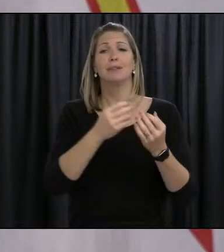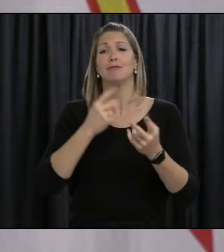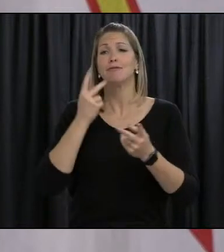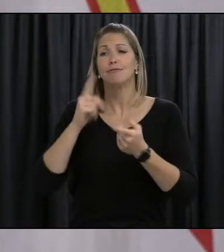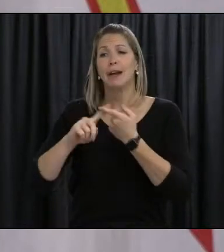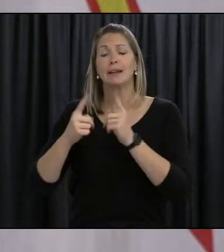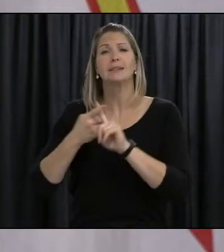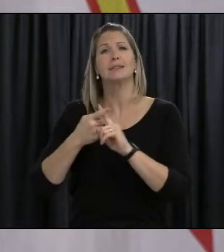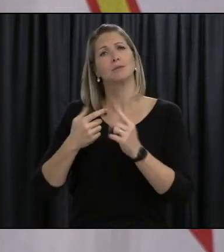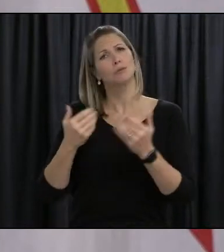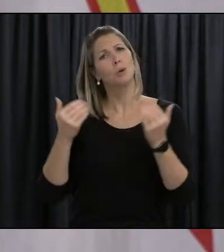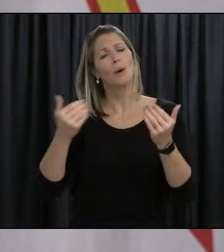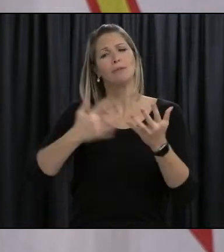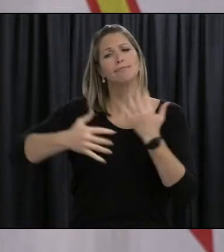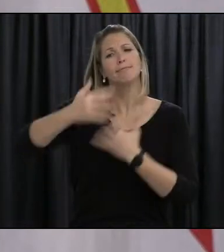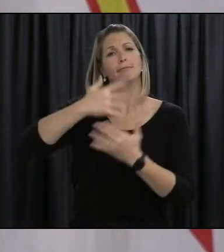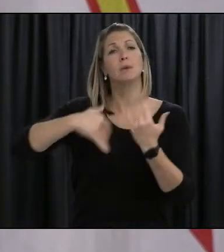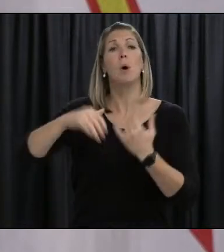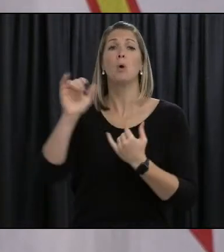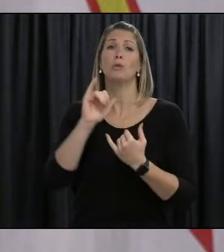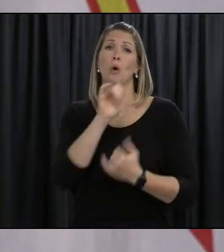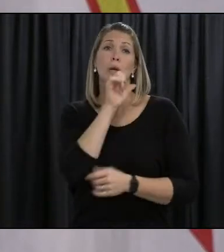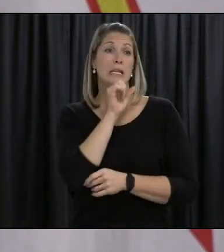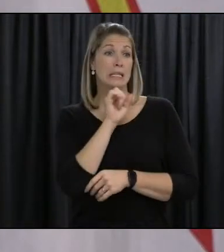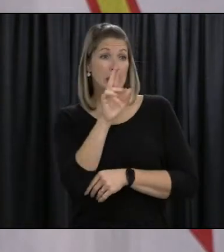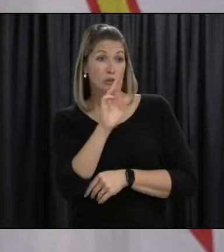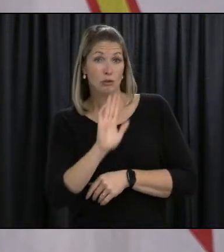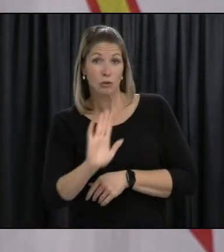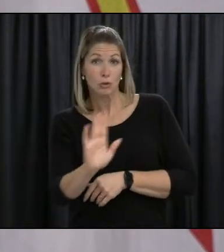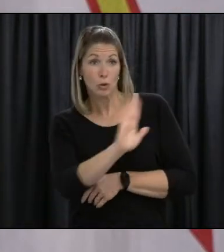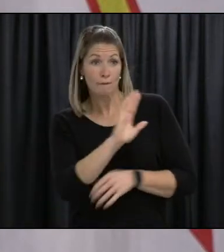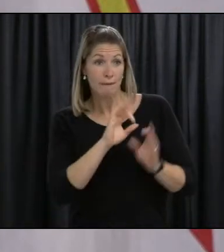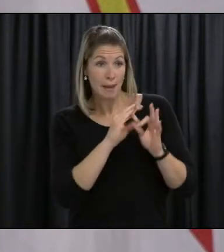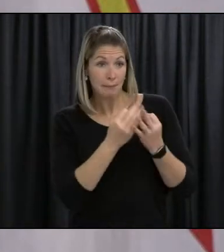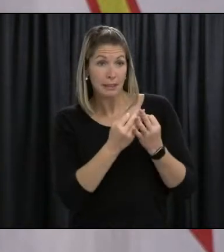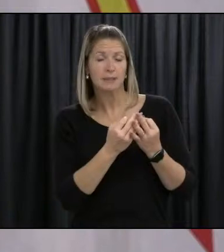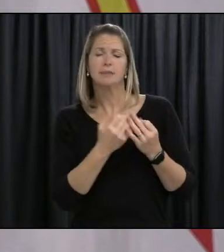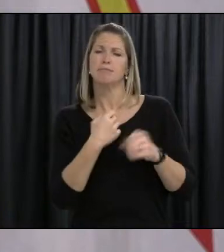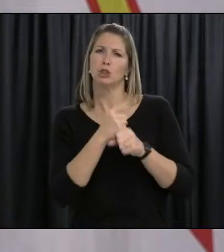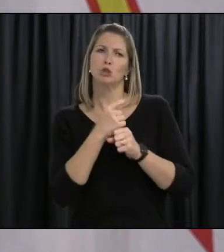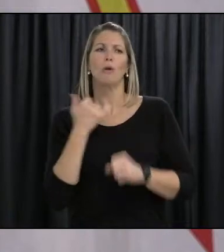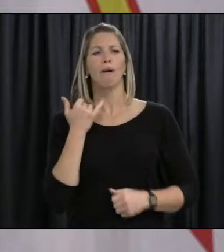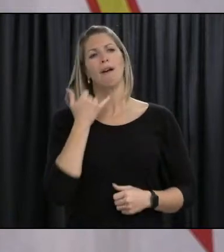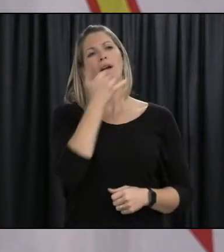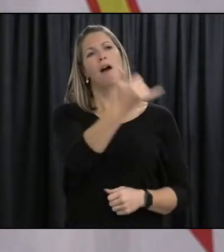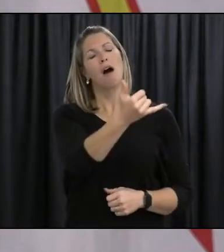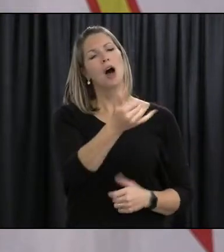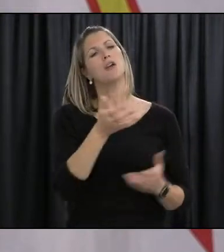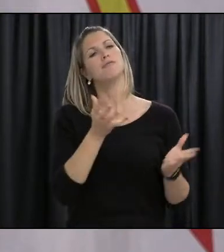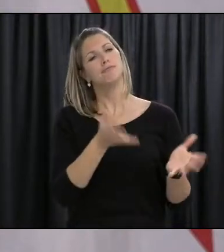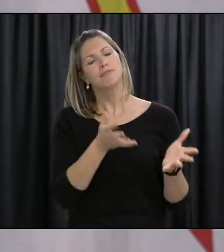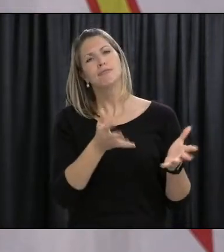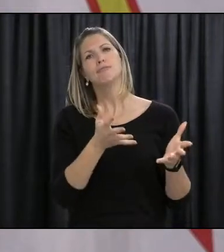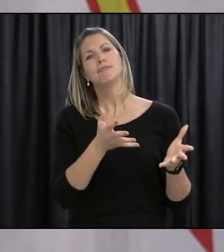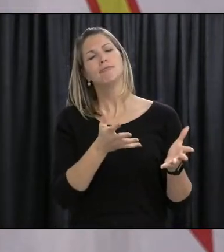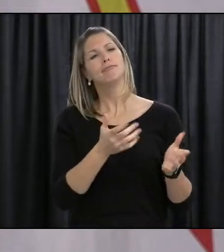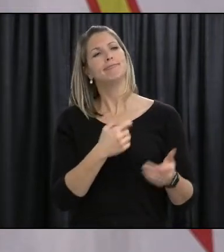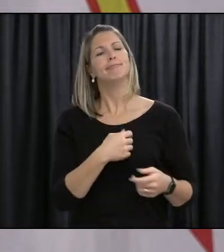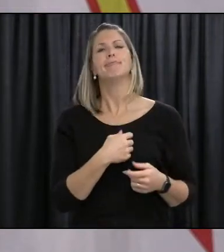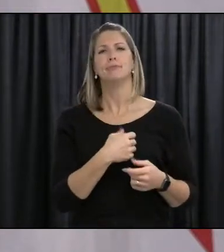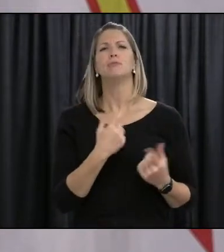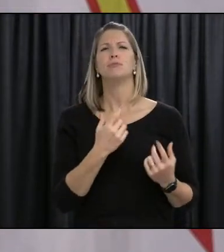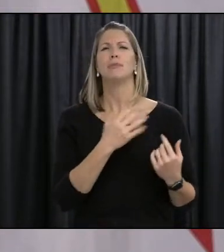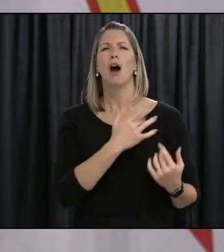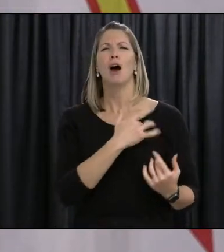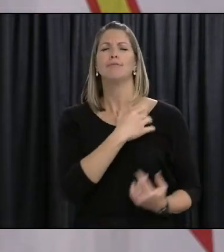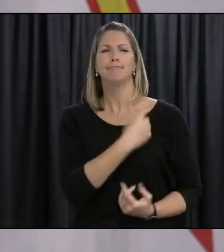to check in or have a chat with the seniors in your lives. I also remind everyone, if you haven't done so, to book